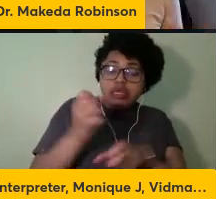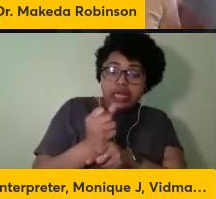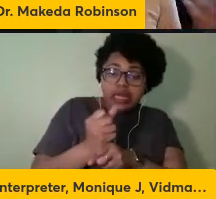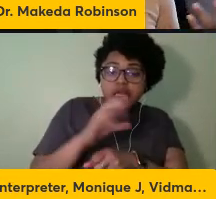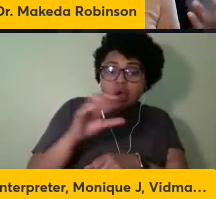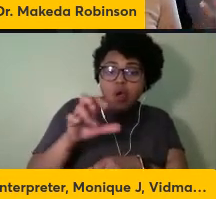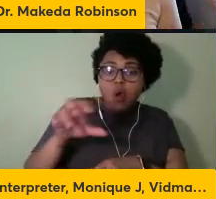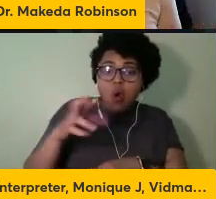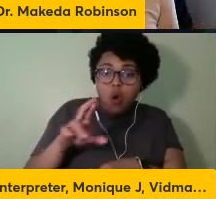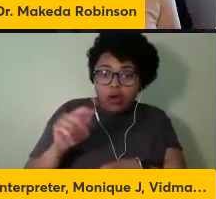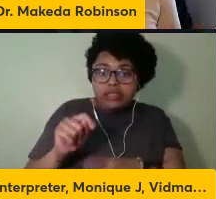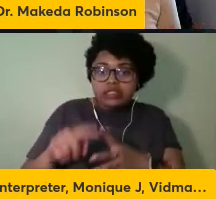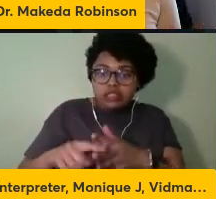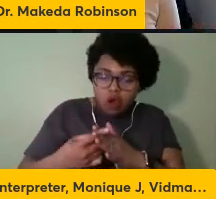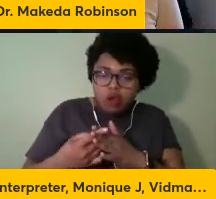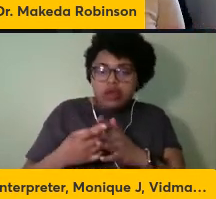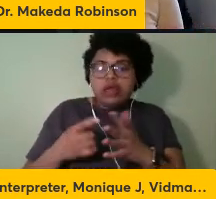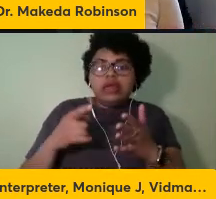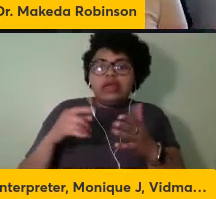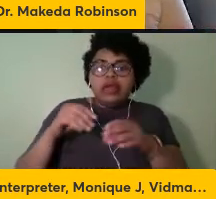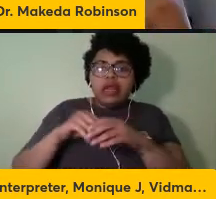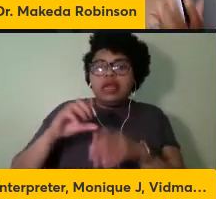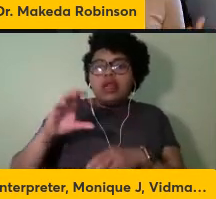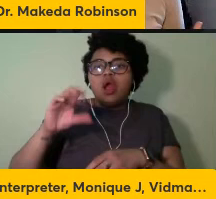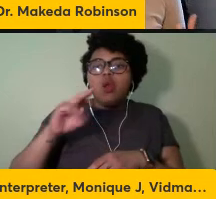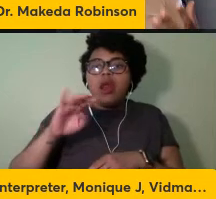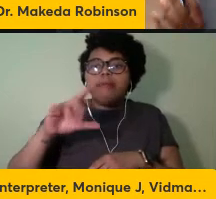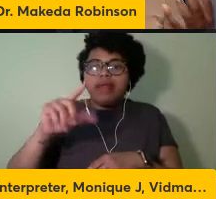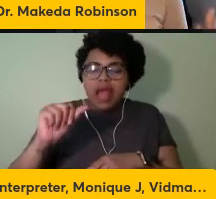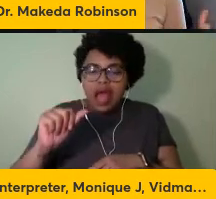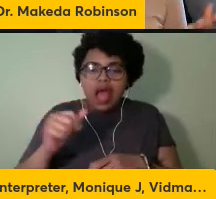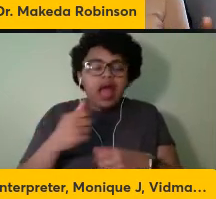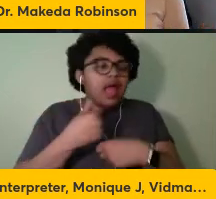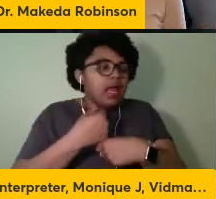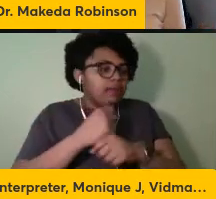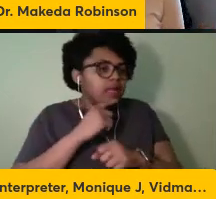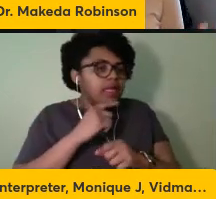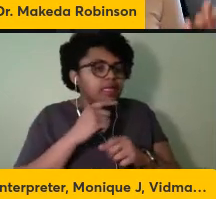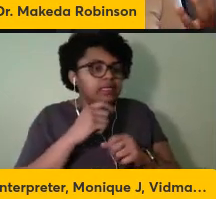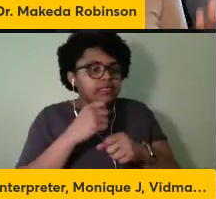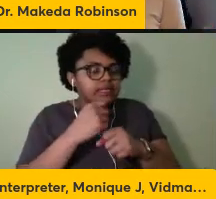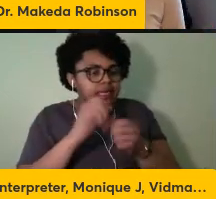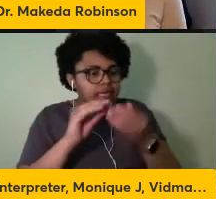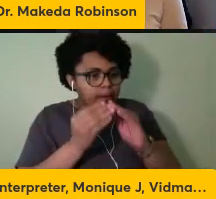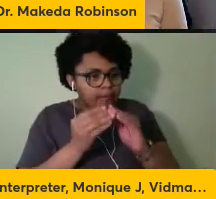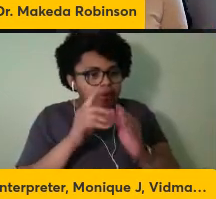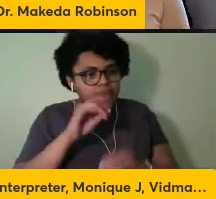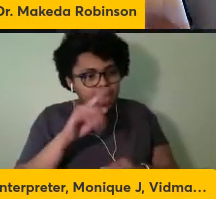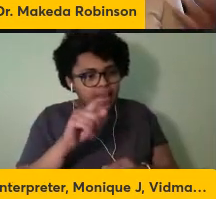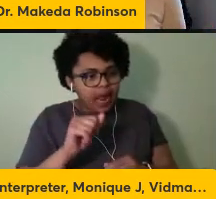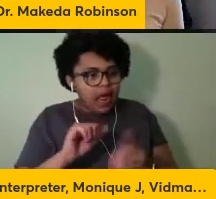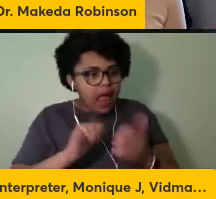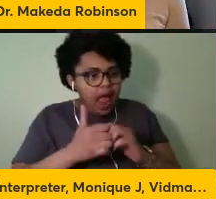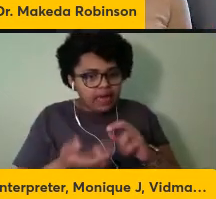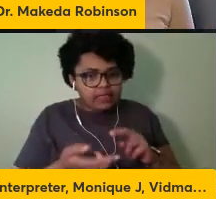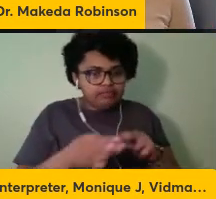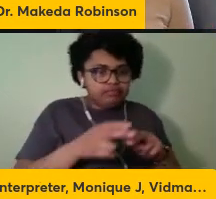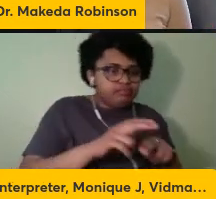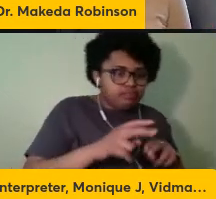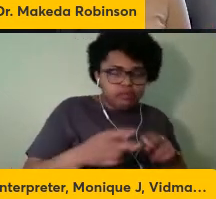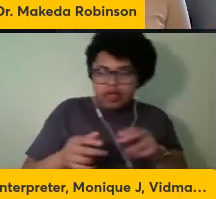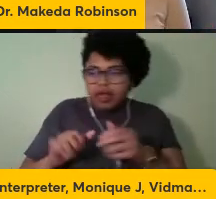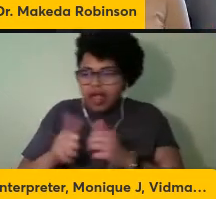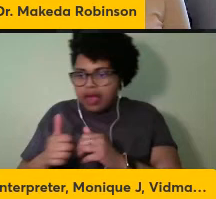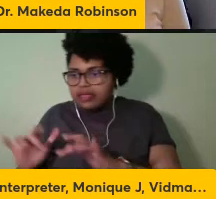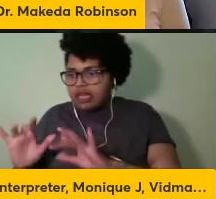and also use publicly available data in order to make predictions about who would progress to severe disease and who would have a mild